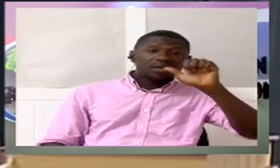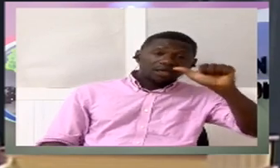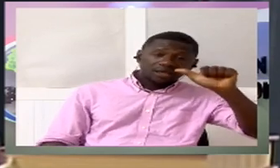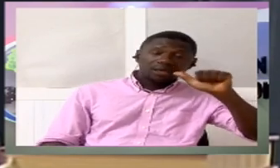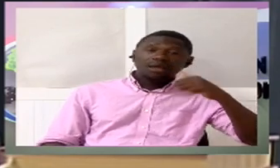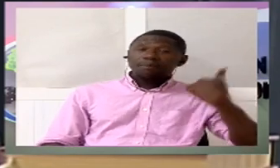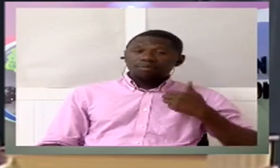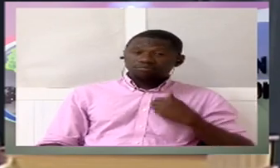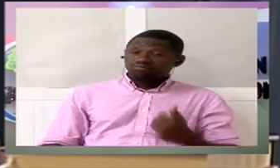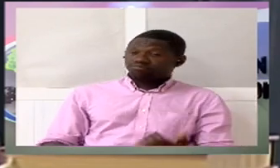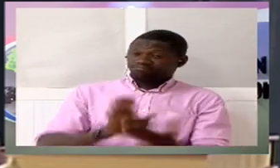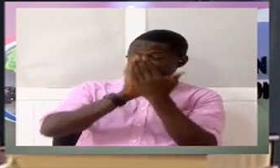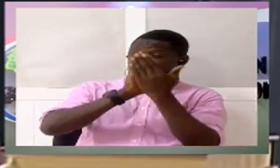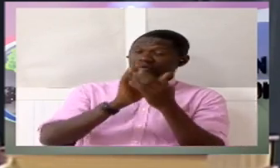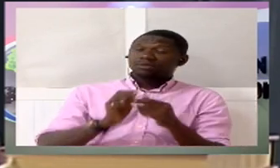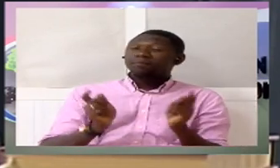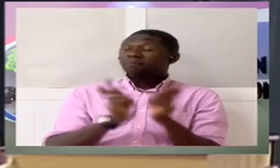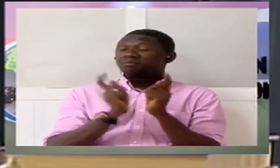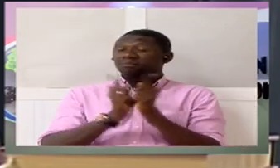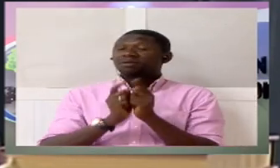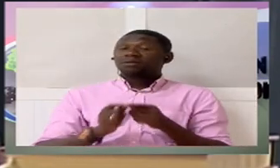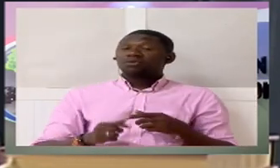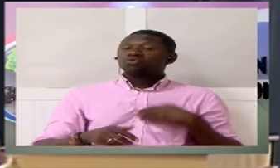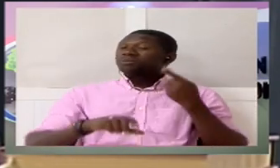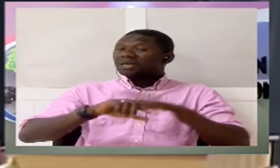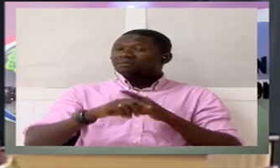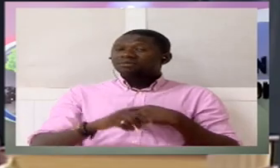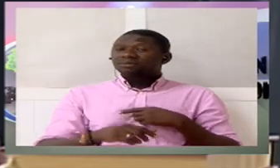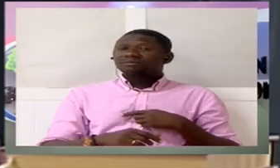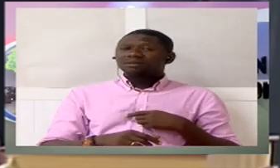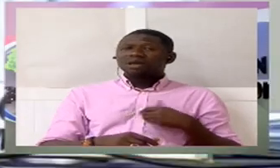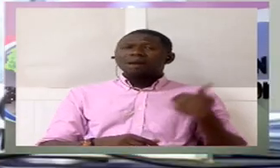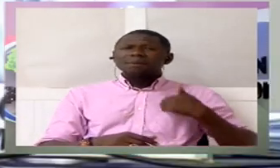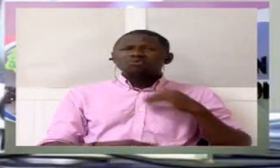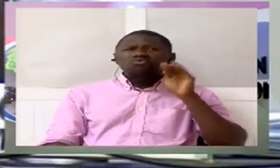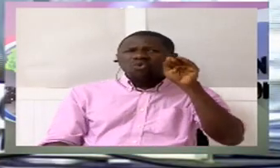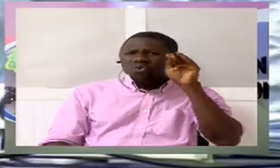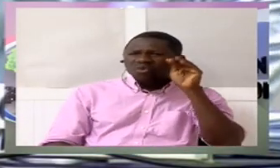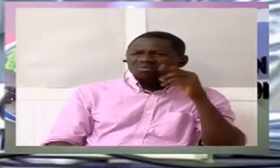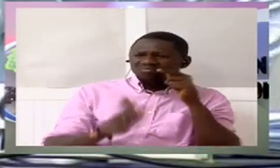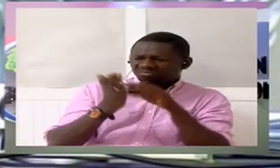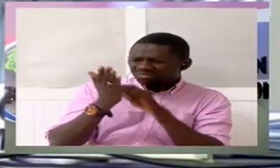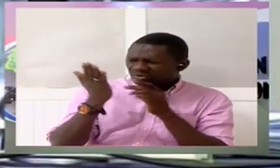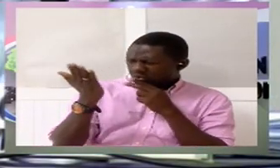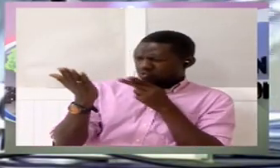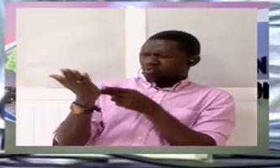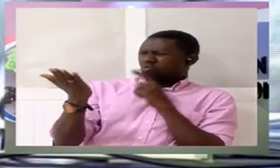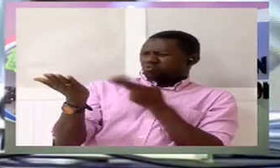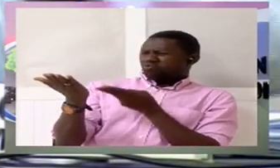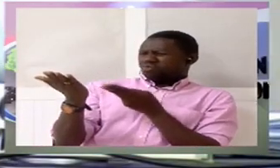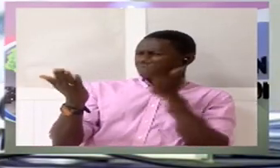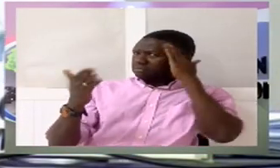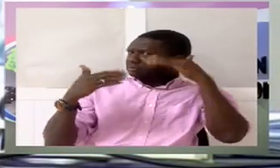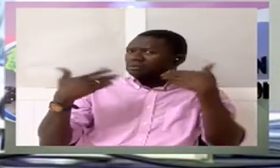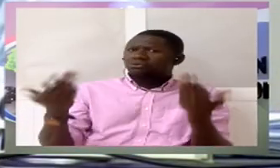He usually got strange calls. Ah well ketale. Those things happened. But that was the system at the time.